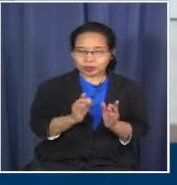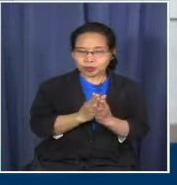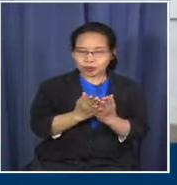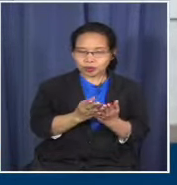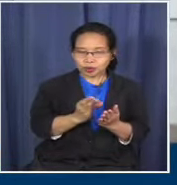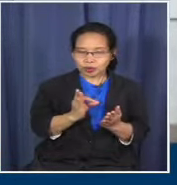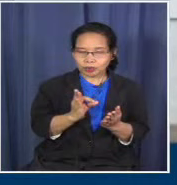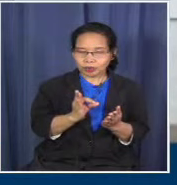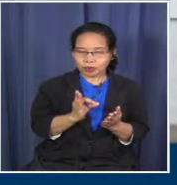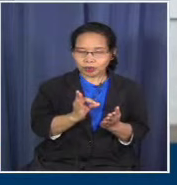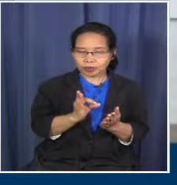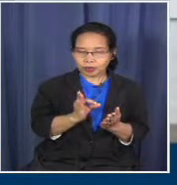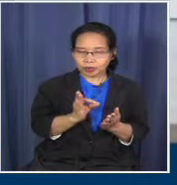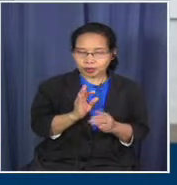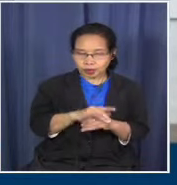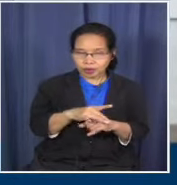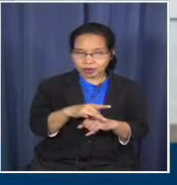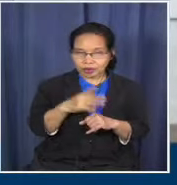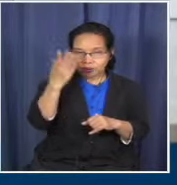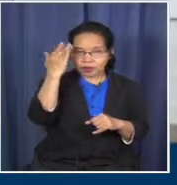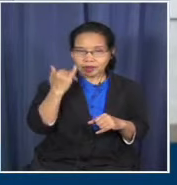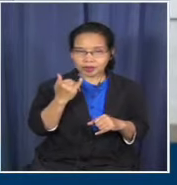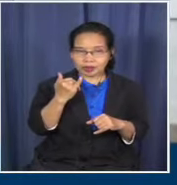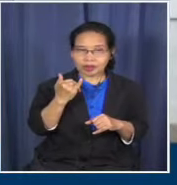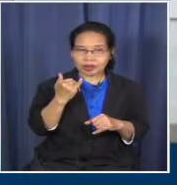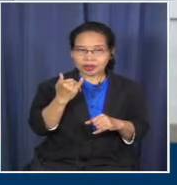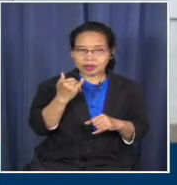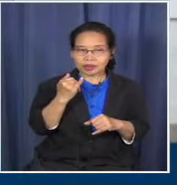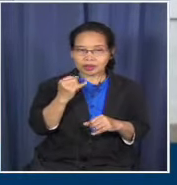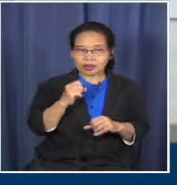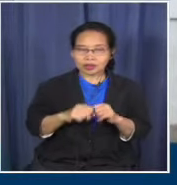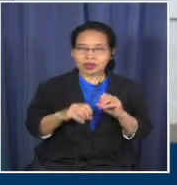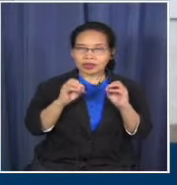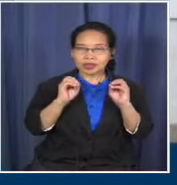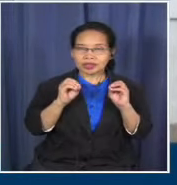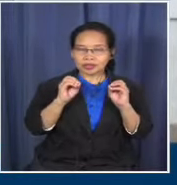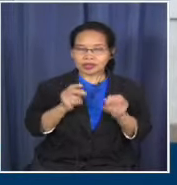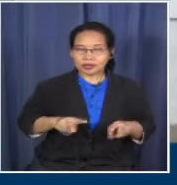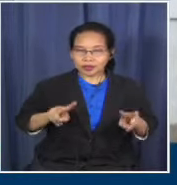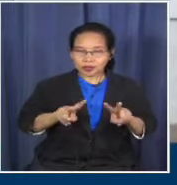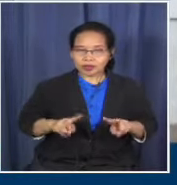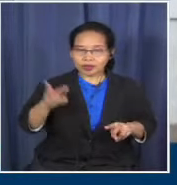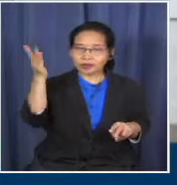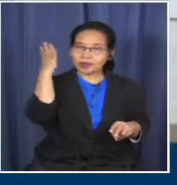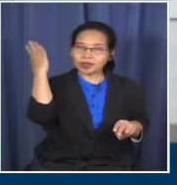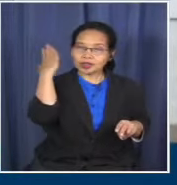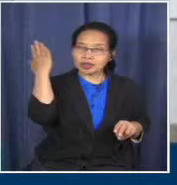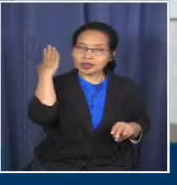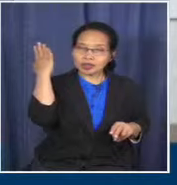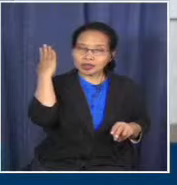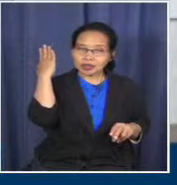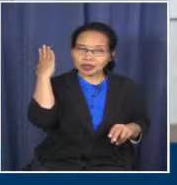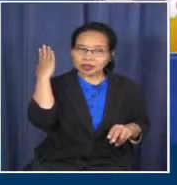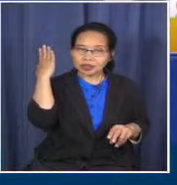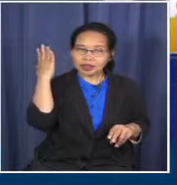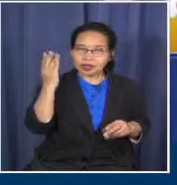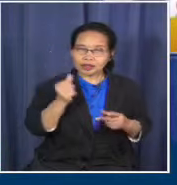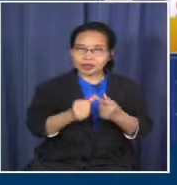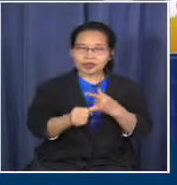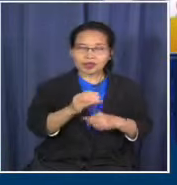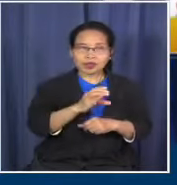every other book on earth. Why? It teaches us the value of the